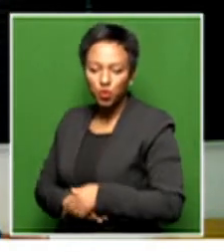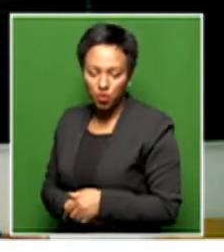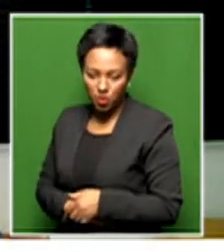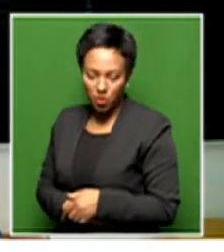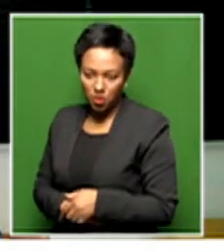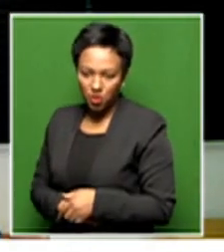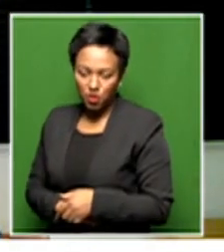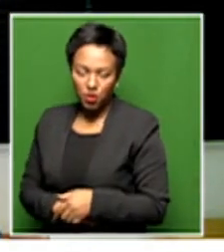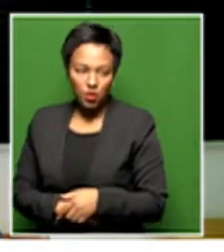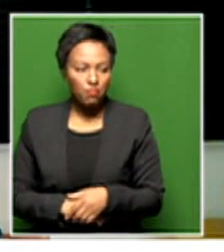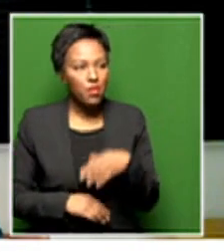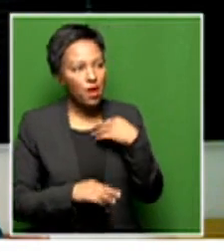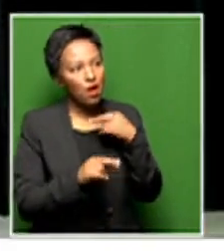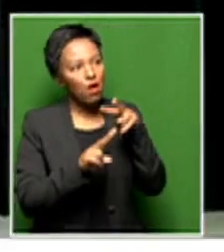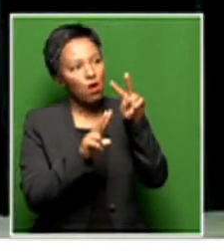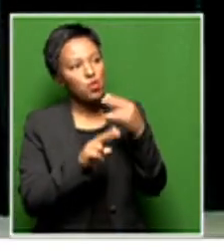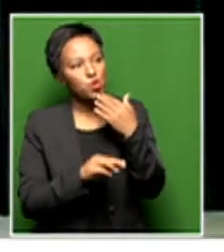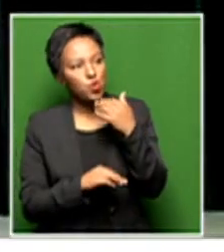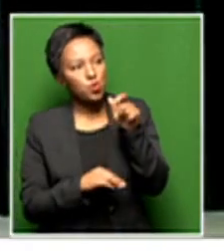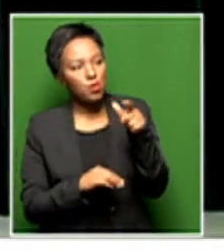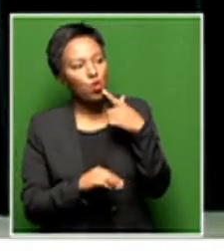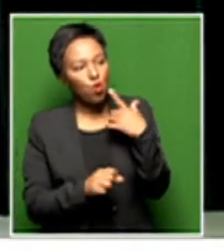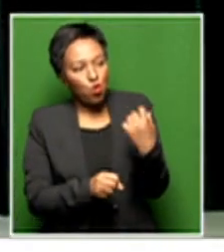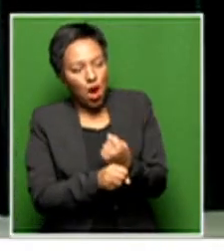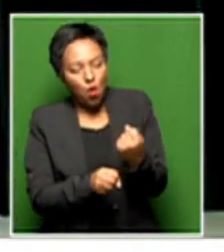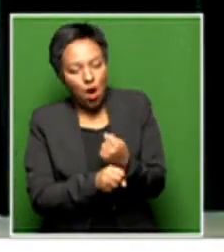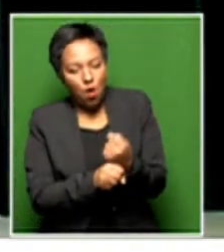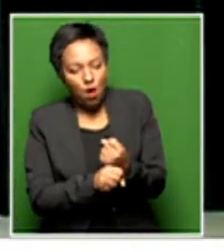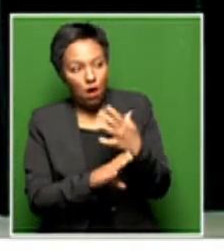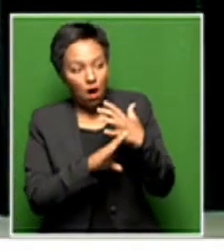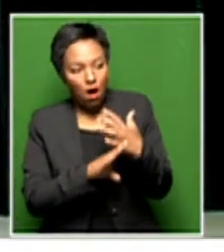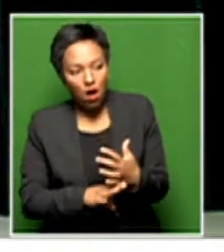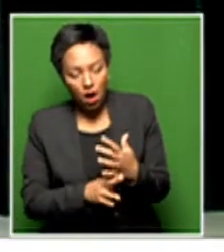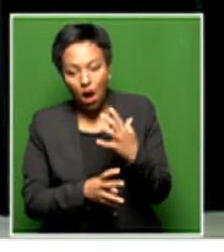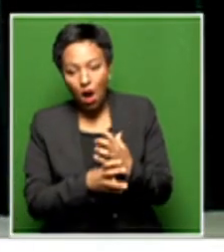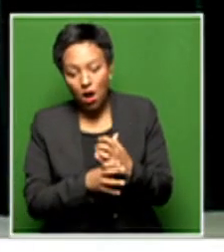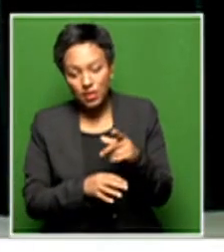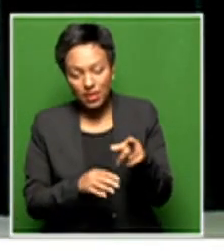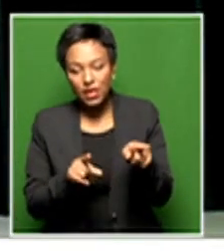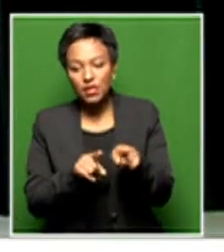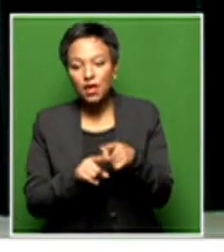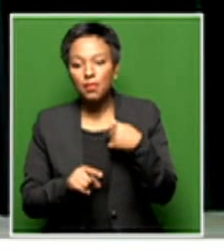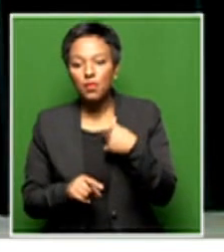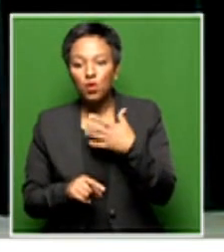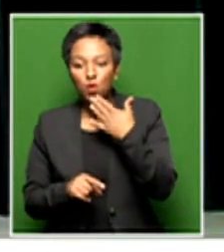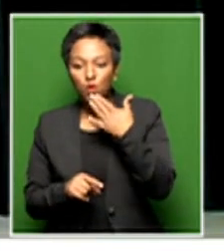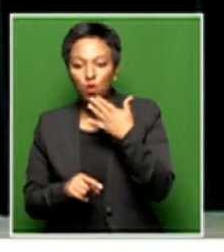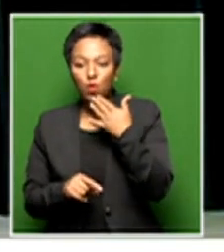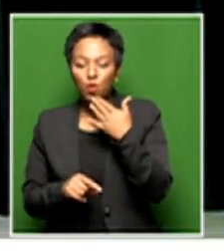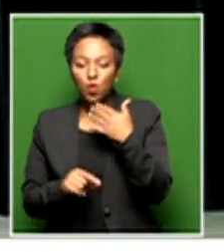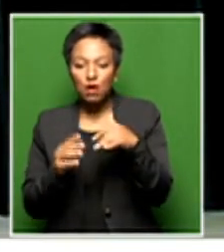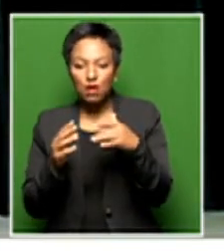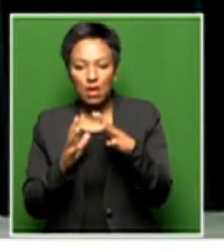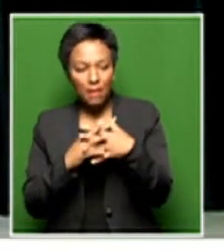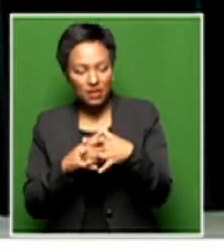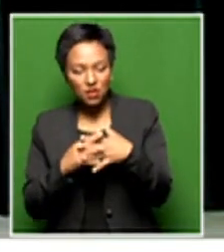Okay, so I look up to people who are hardworking. Mm-hmm. I'm thankful also to Snake for doing the remix